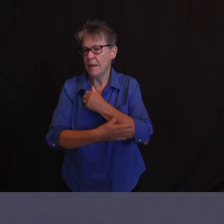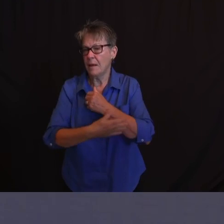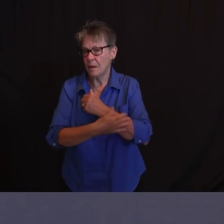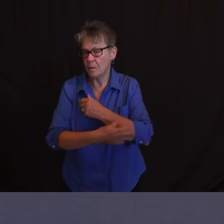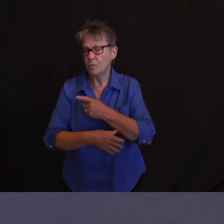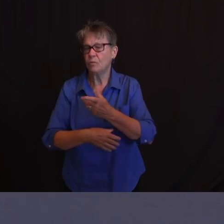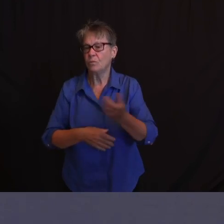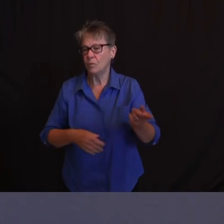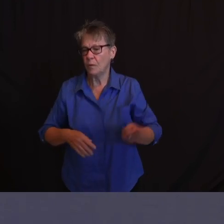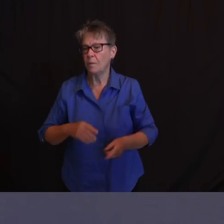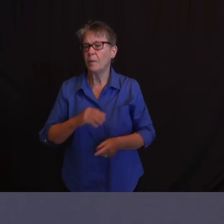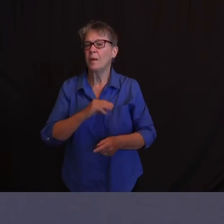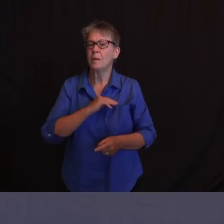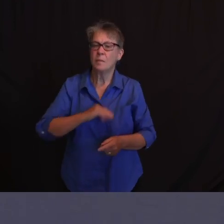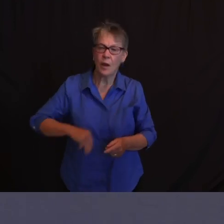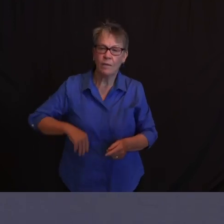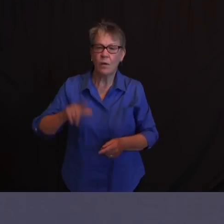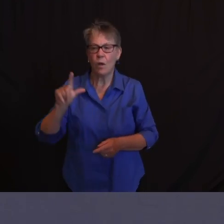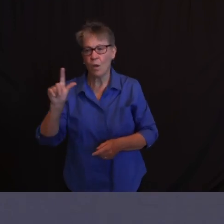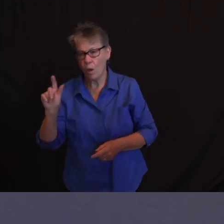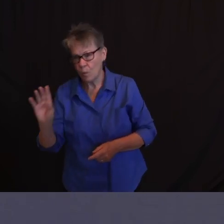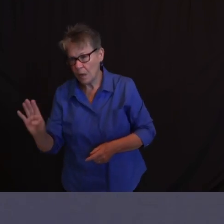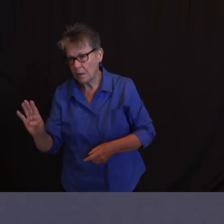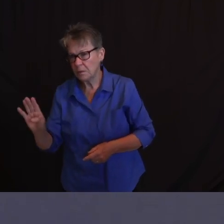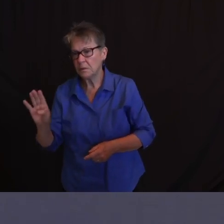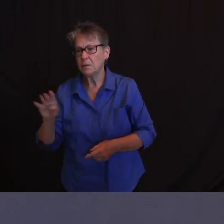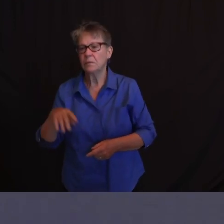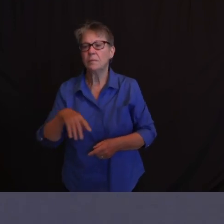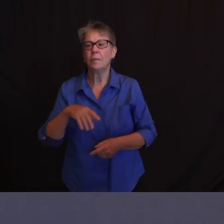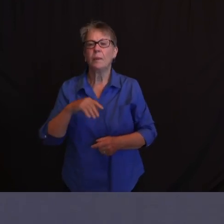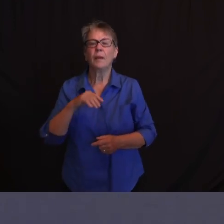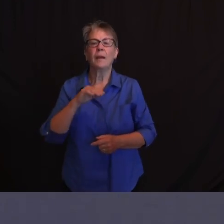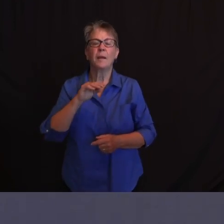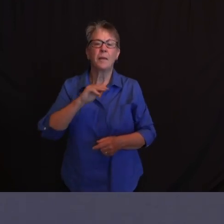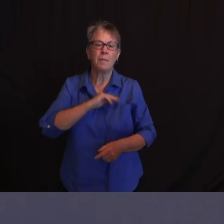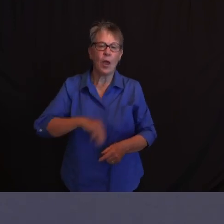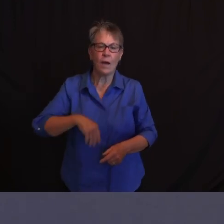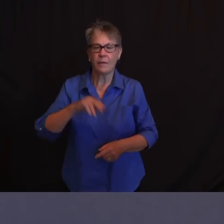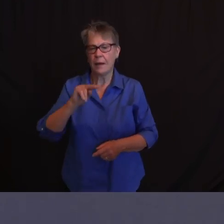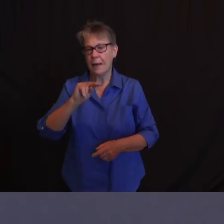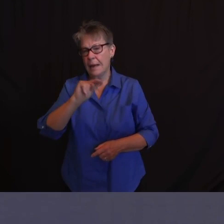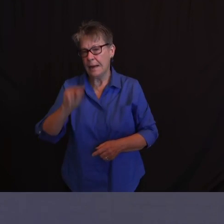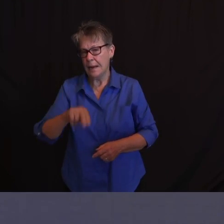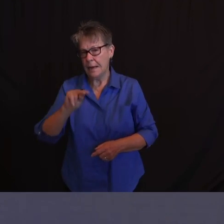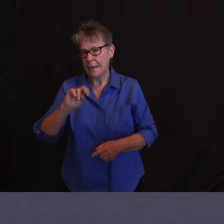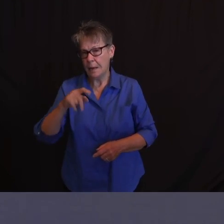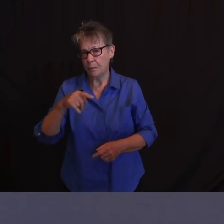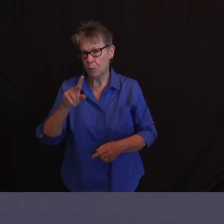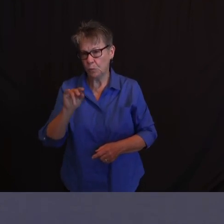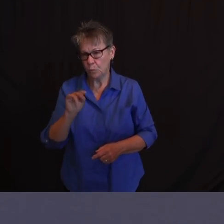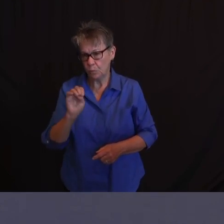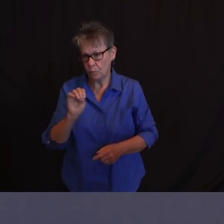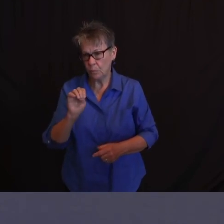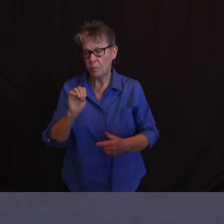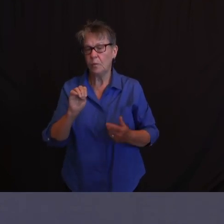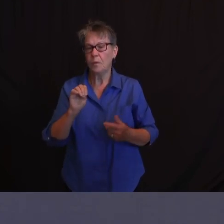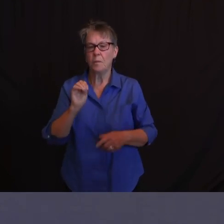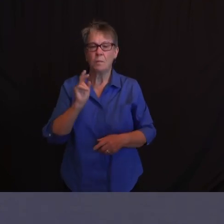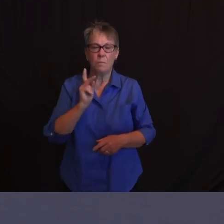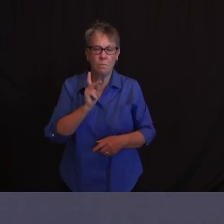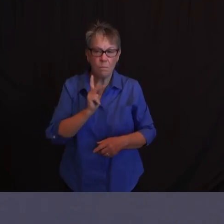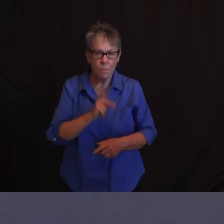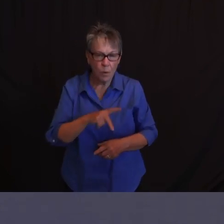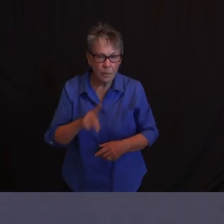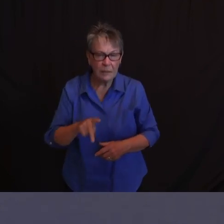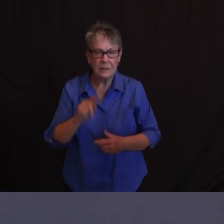to the mayor of Neptune City, Point Pleasant Beach, just to sort of get a sense of what they're seeing, what they're doing. So this is